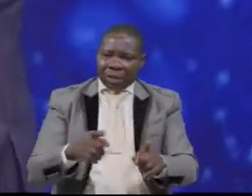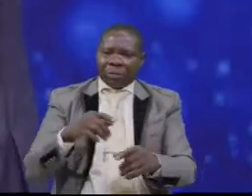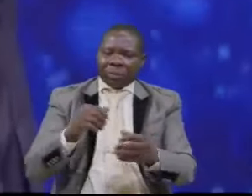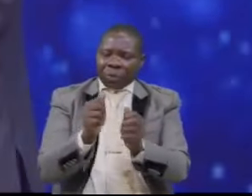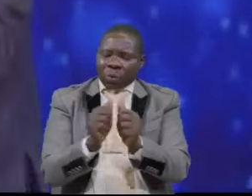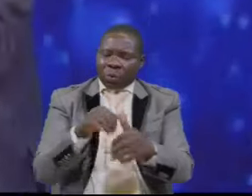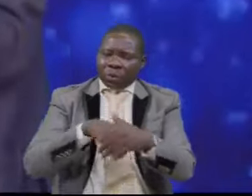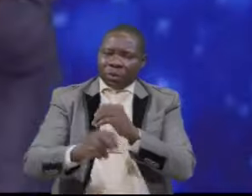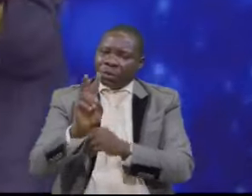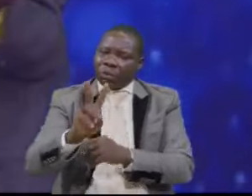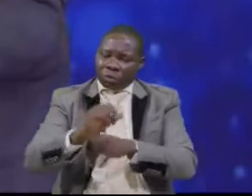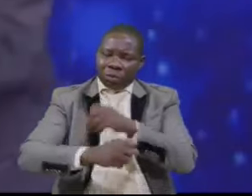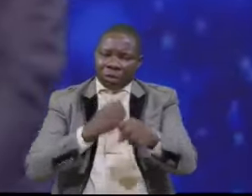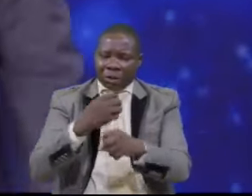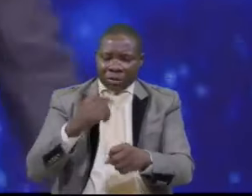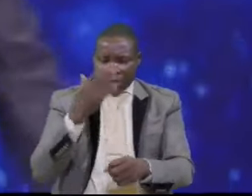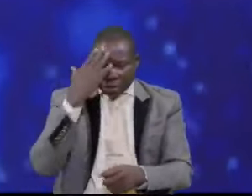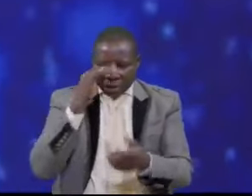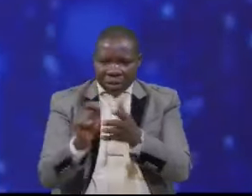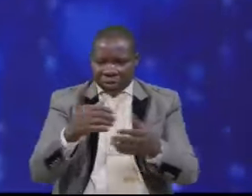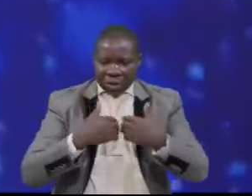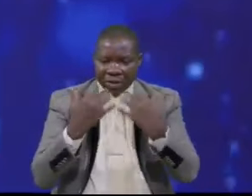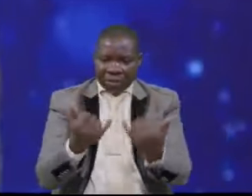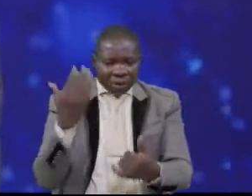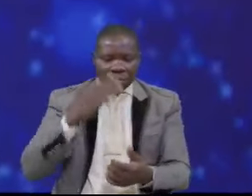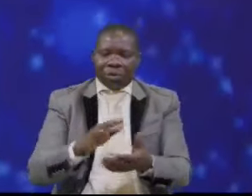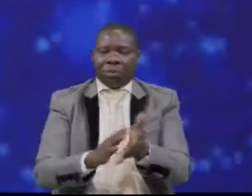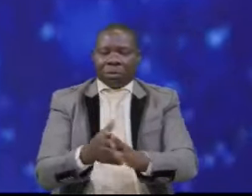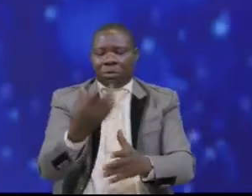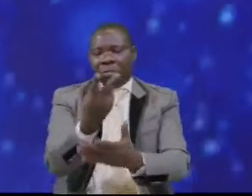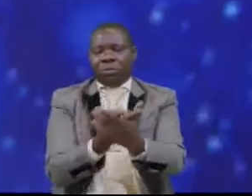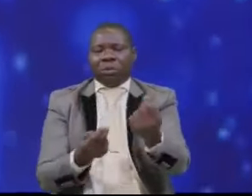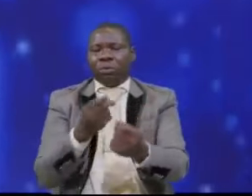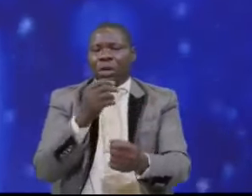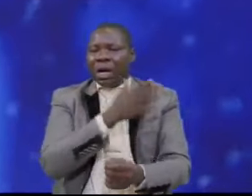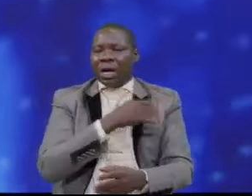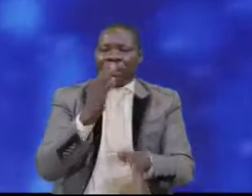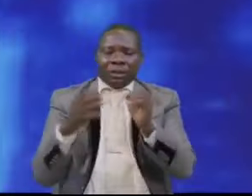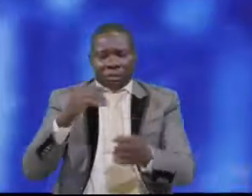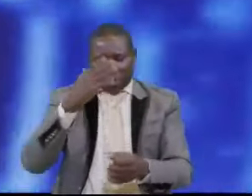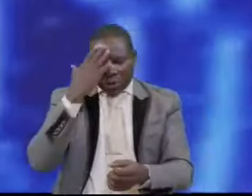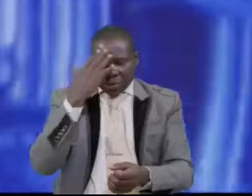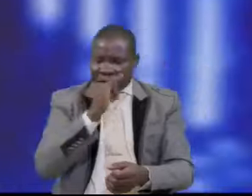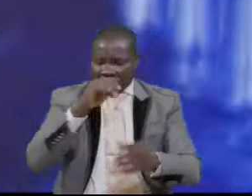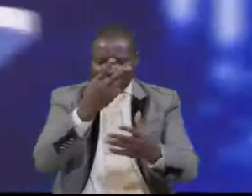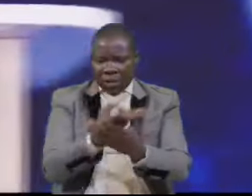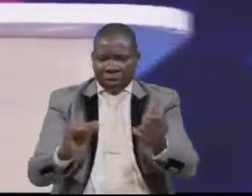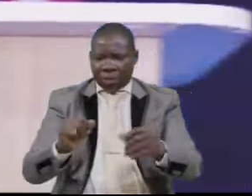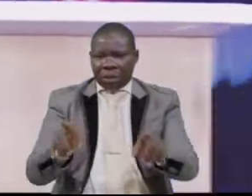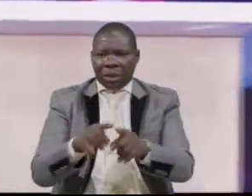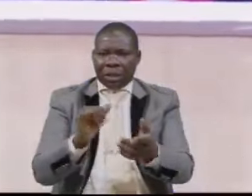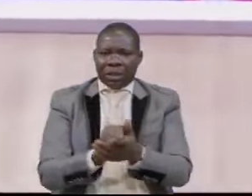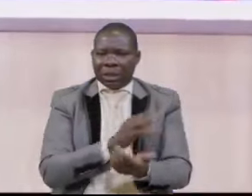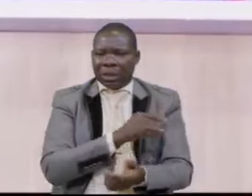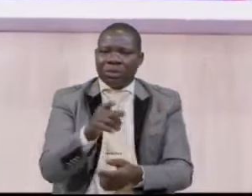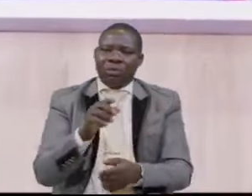within 2 years, doubled. And if the knowledge is doubling like that, and you don't have real education,